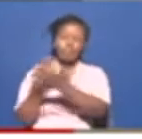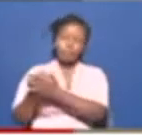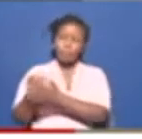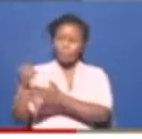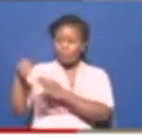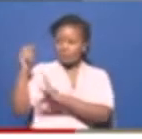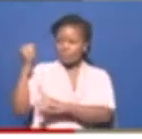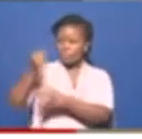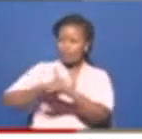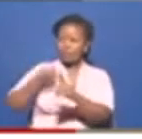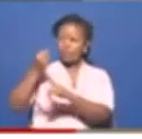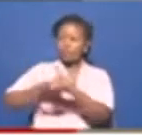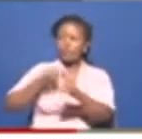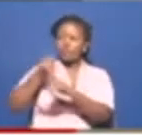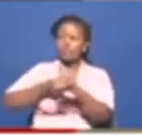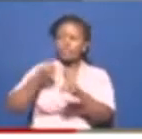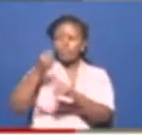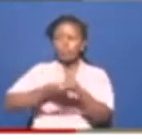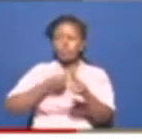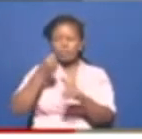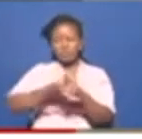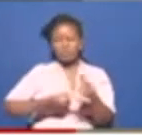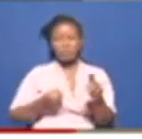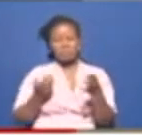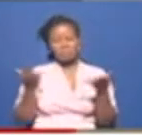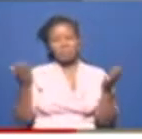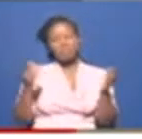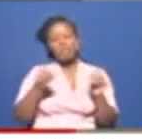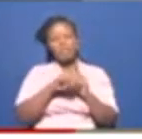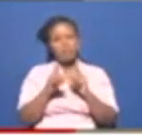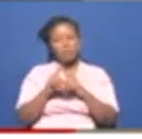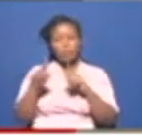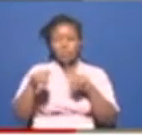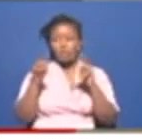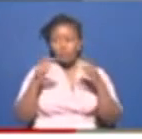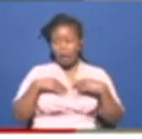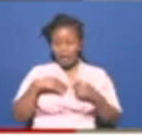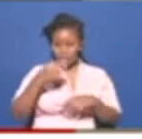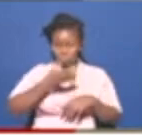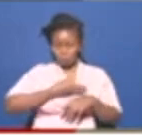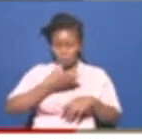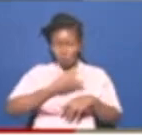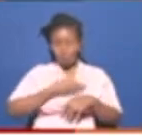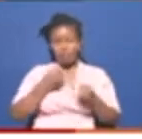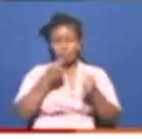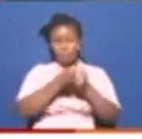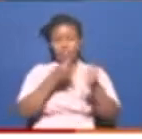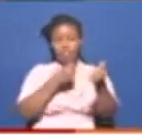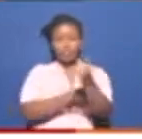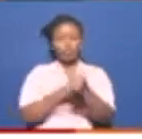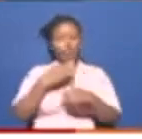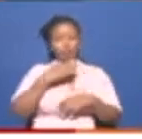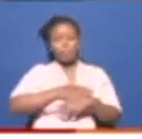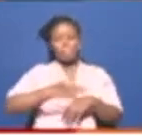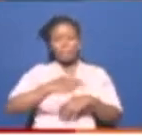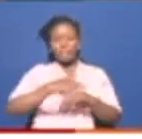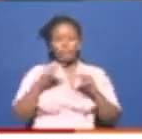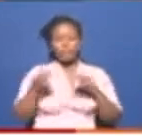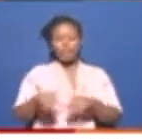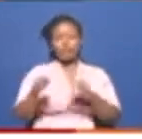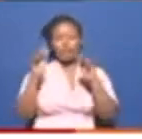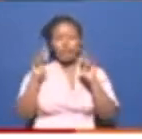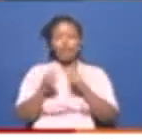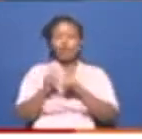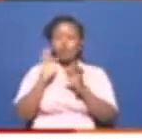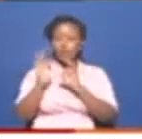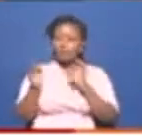championing the course, and she actually has her own foundation, and kindly follow her up. And if you have somebody who